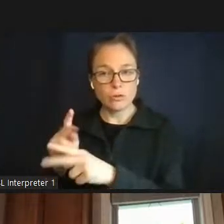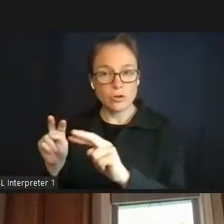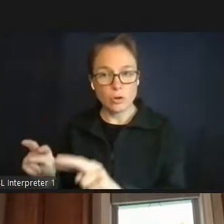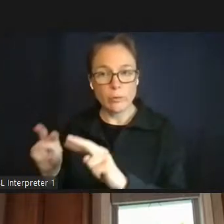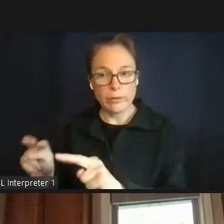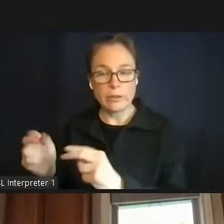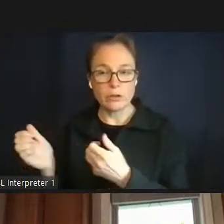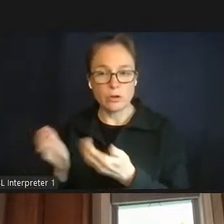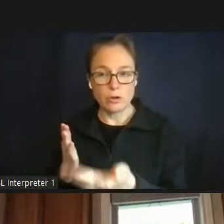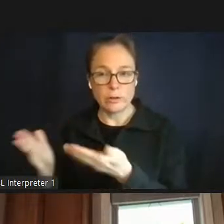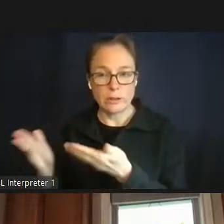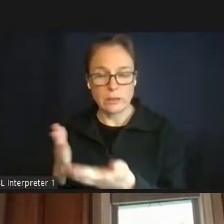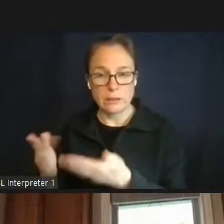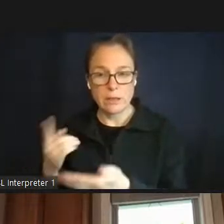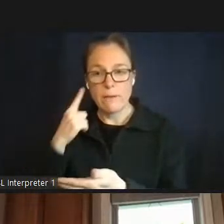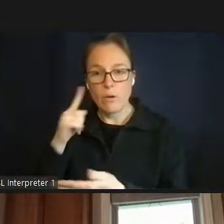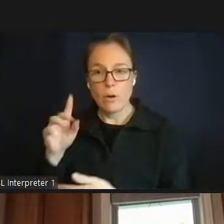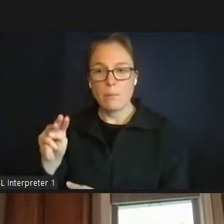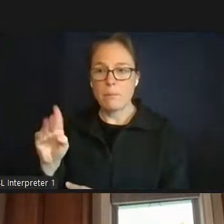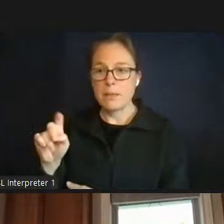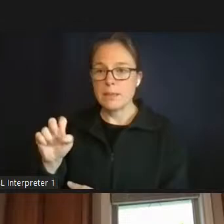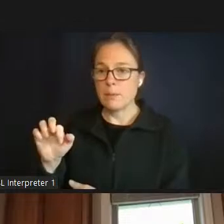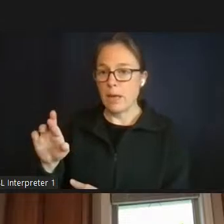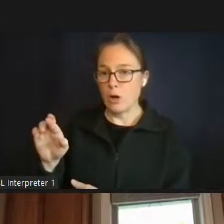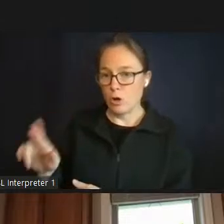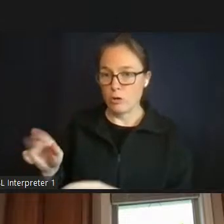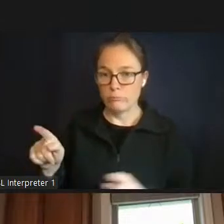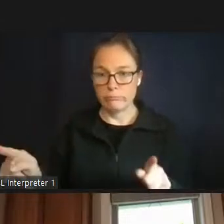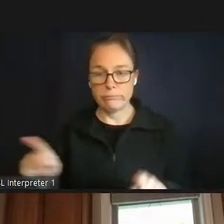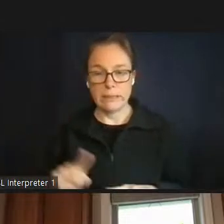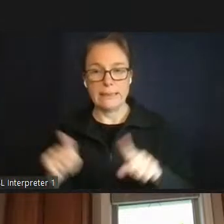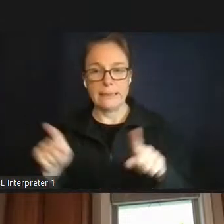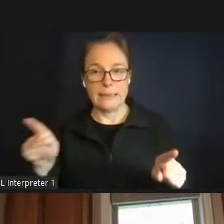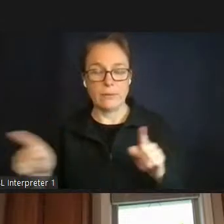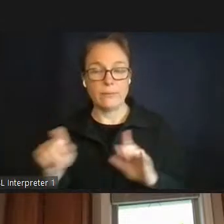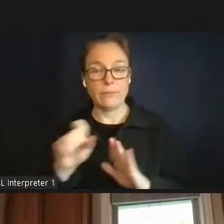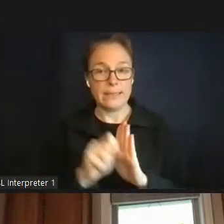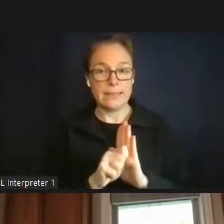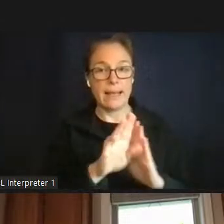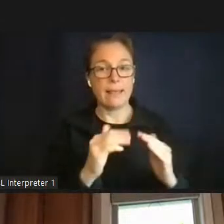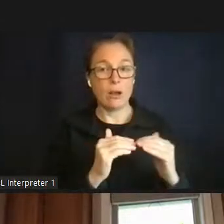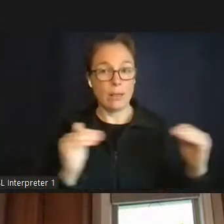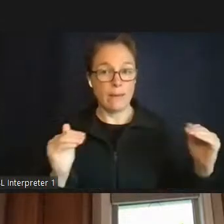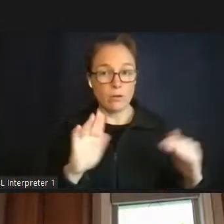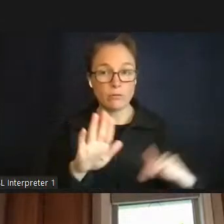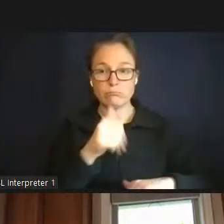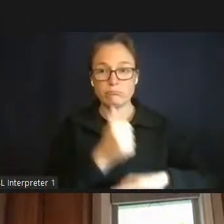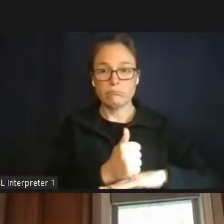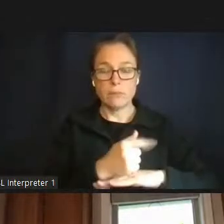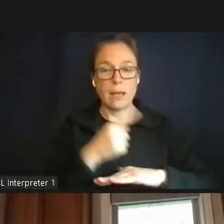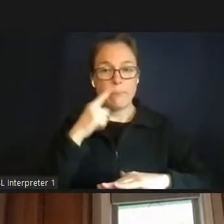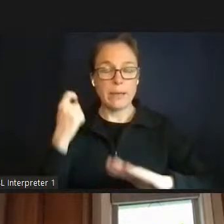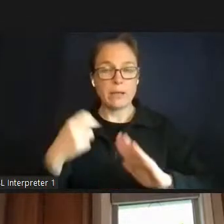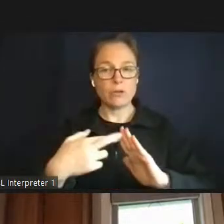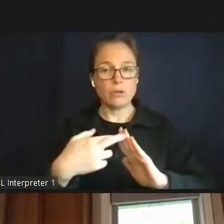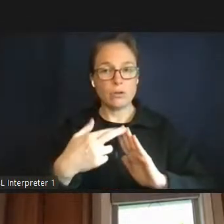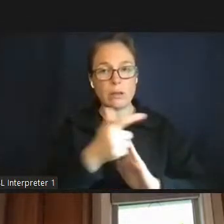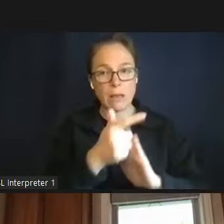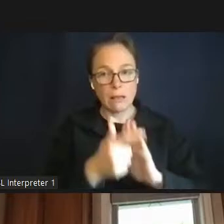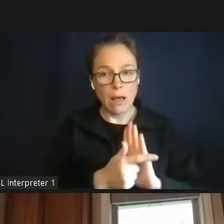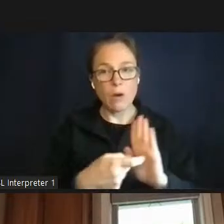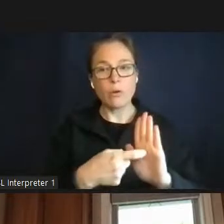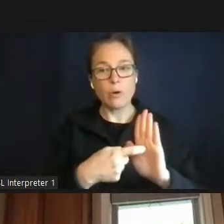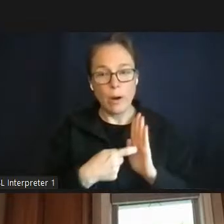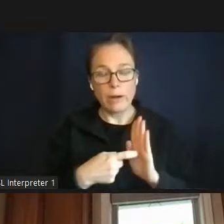services, and sanctions for misdemeanor cases. The state funding levels are established by a statutorily required actual cost and